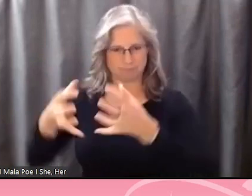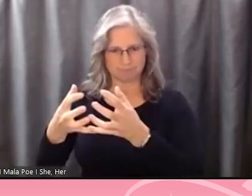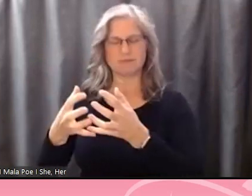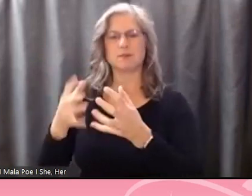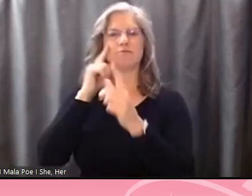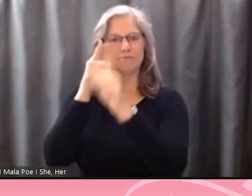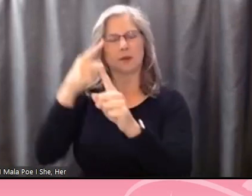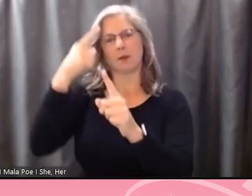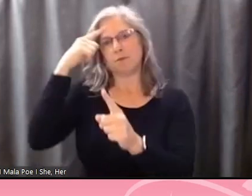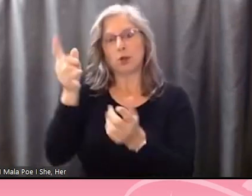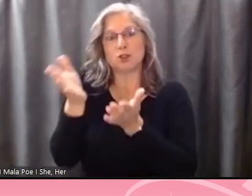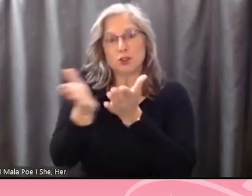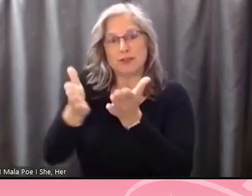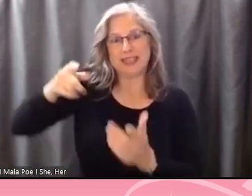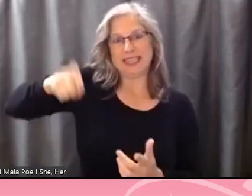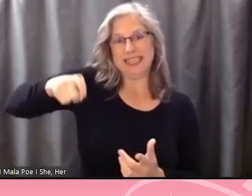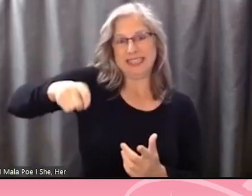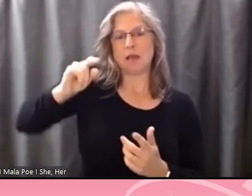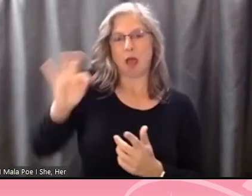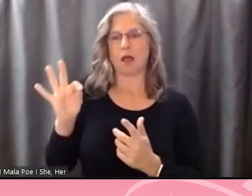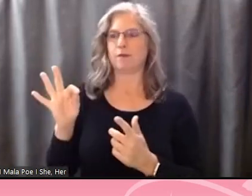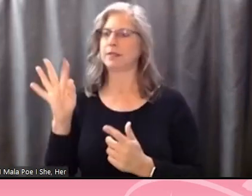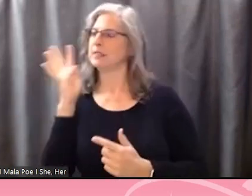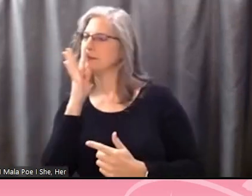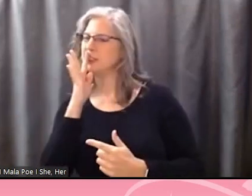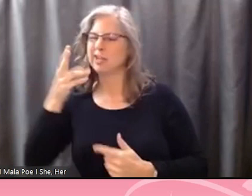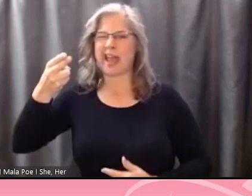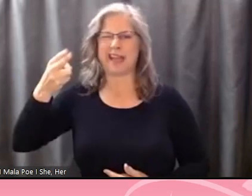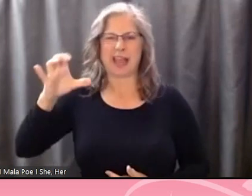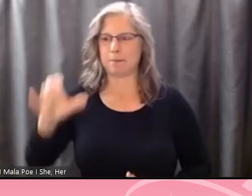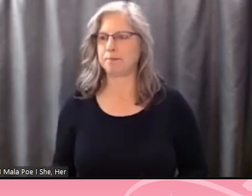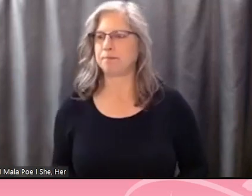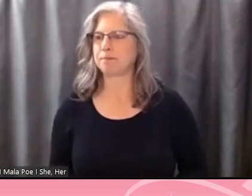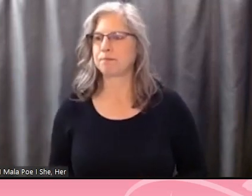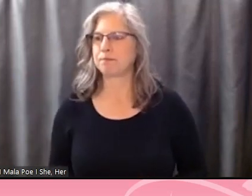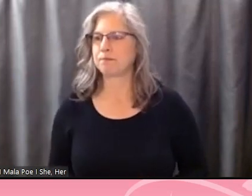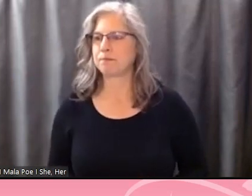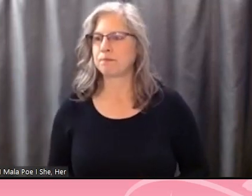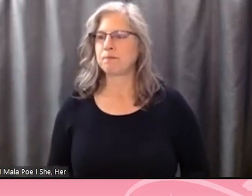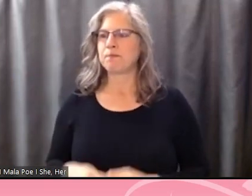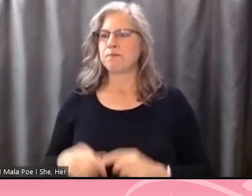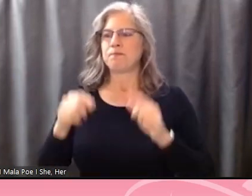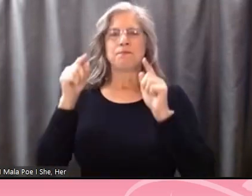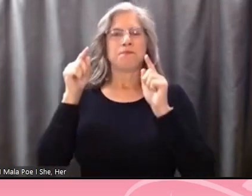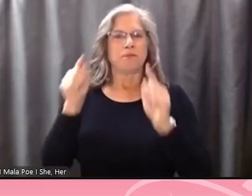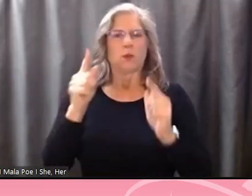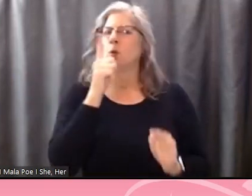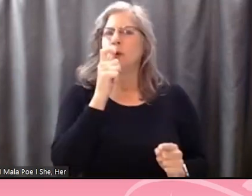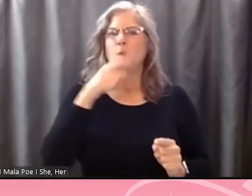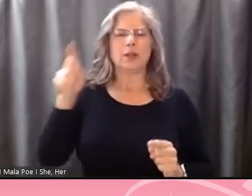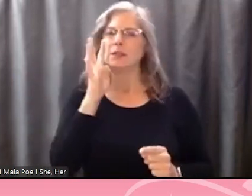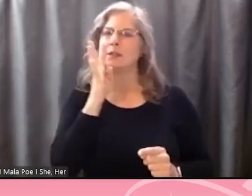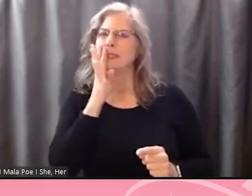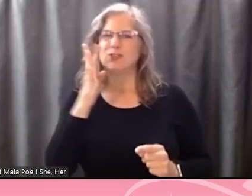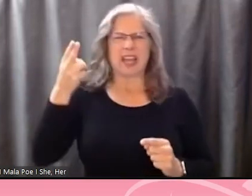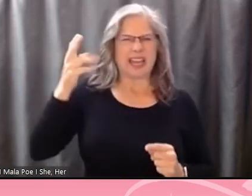purpose of serving the needs of the speech handicapped. But wait a minute, who are the speech handicapped? How are they